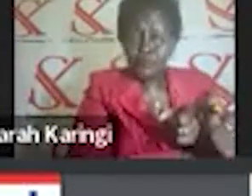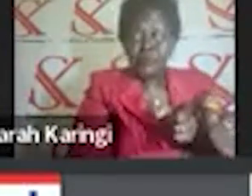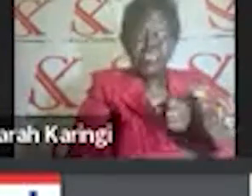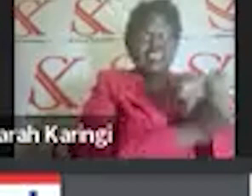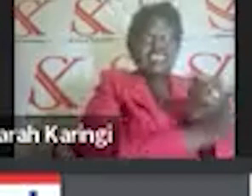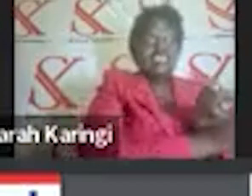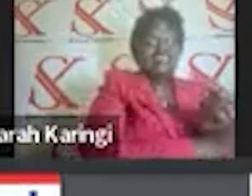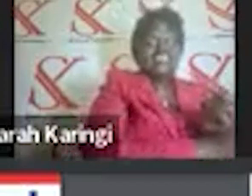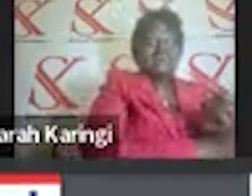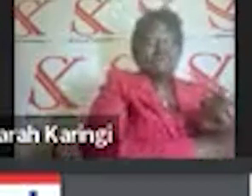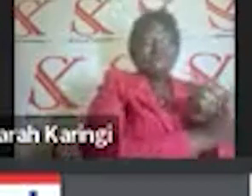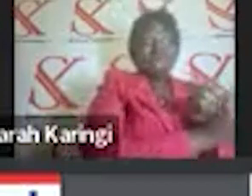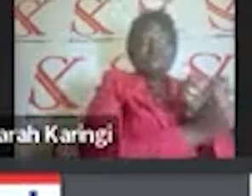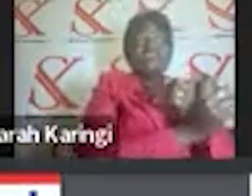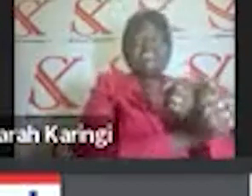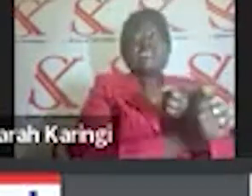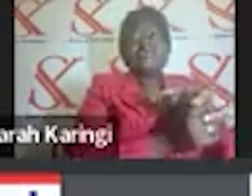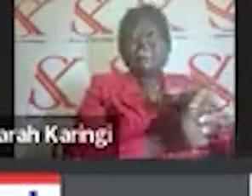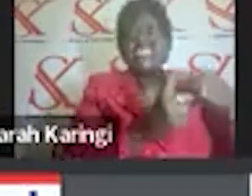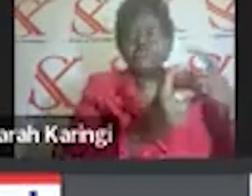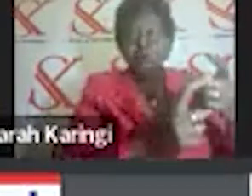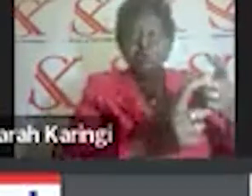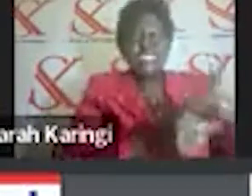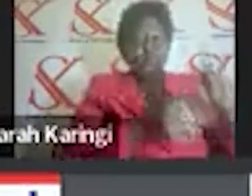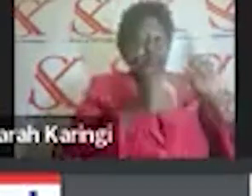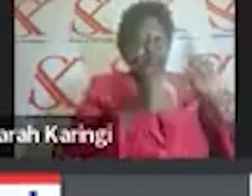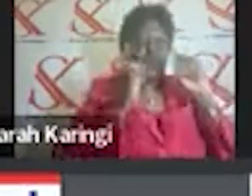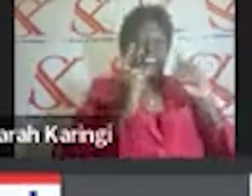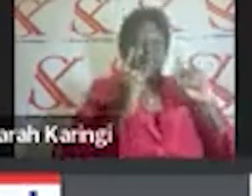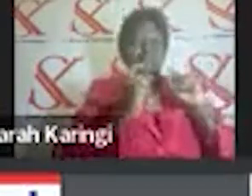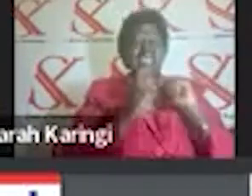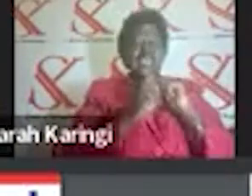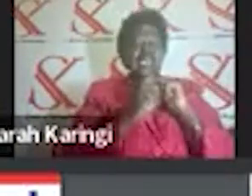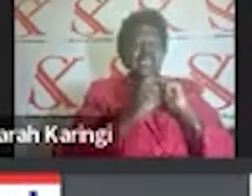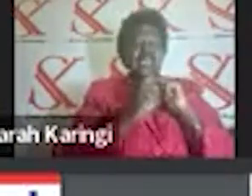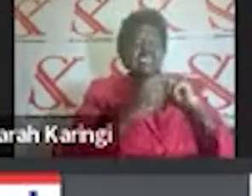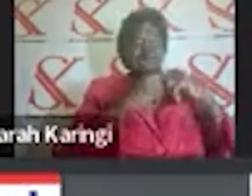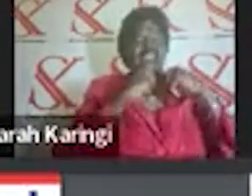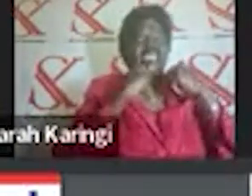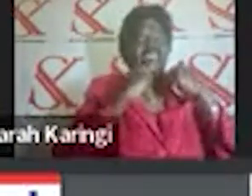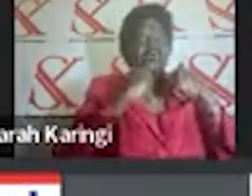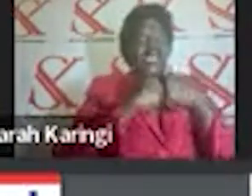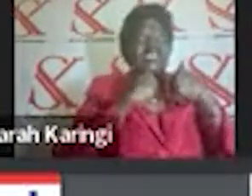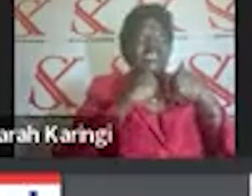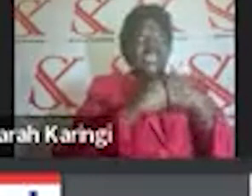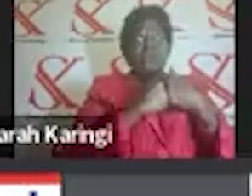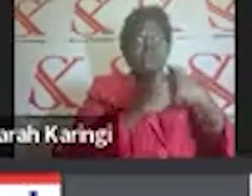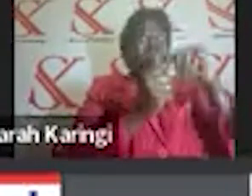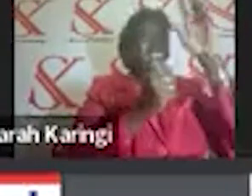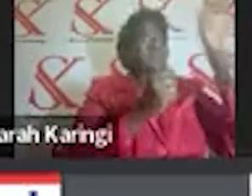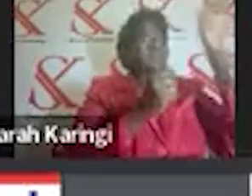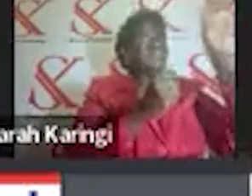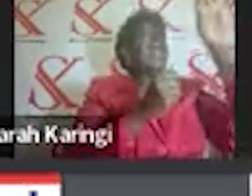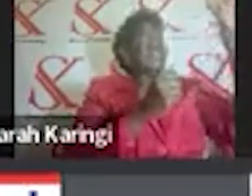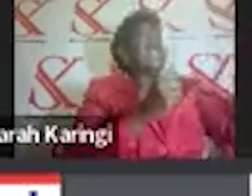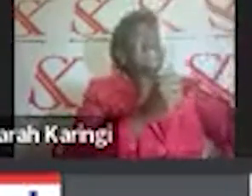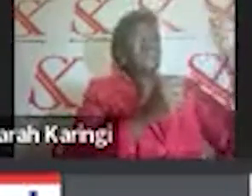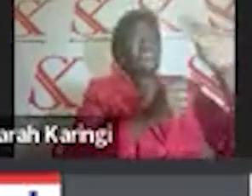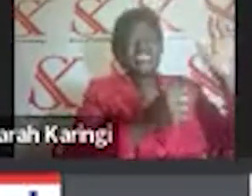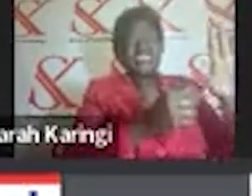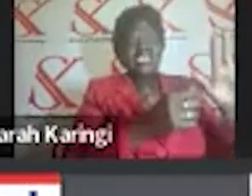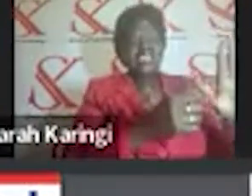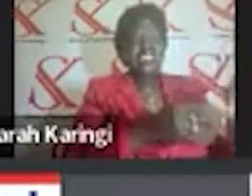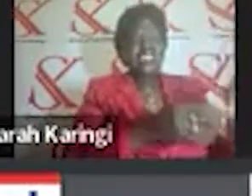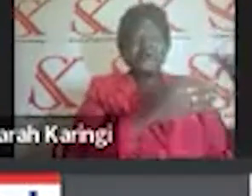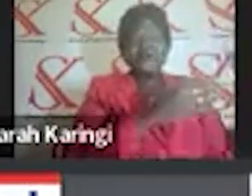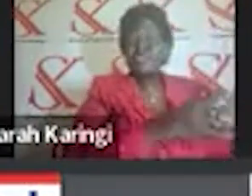you, anytime that they want to, maybe anywhere they go, they will always remember Atara. When I look at Tara or something like Tara or